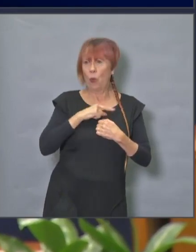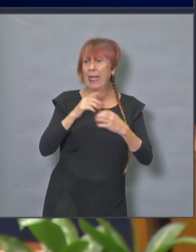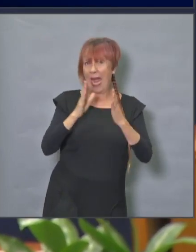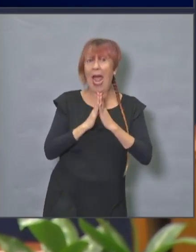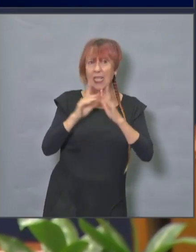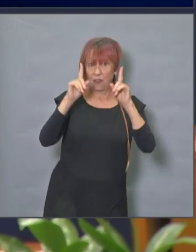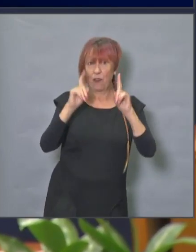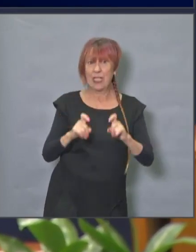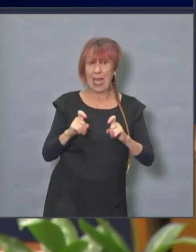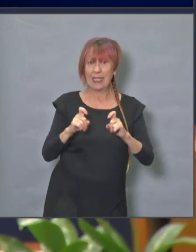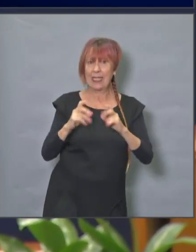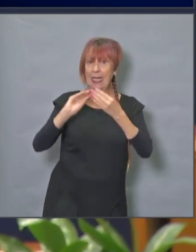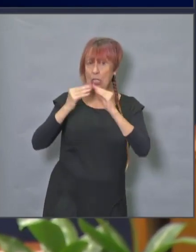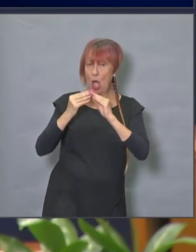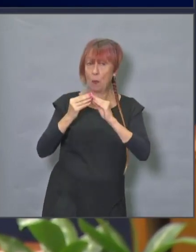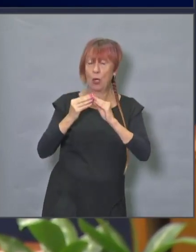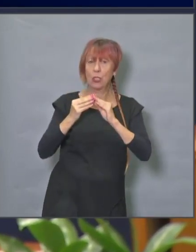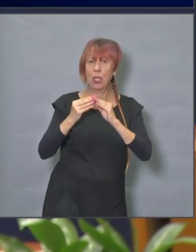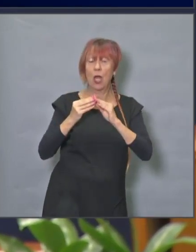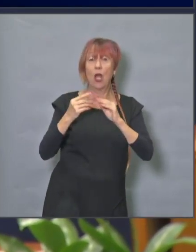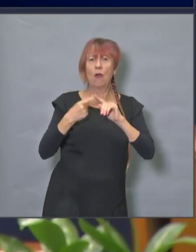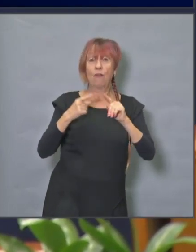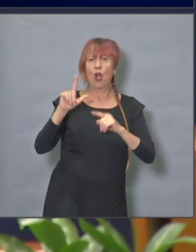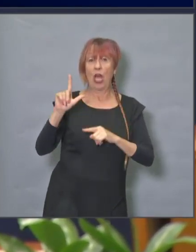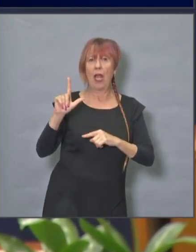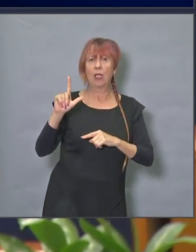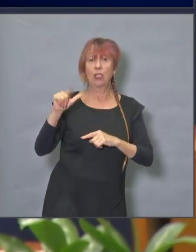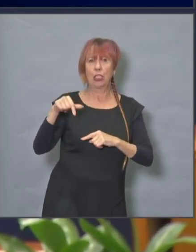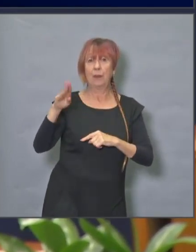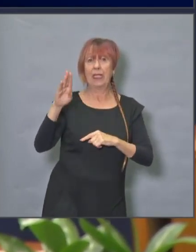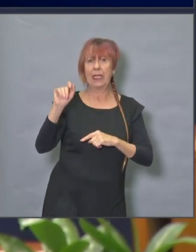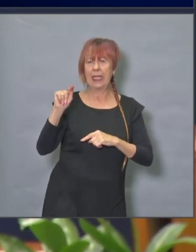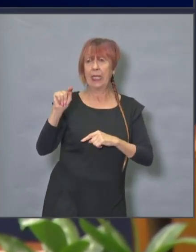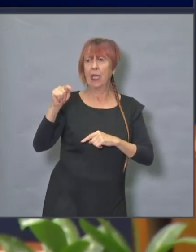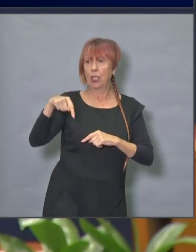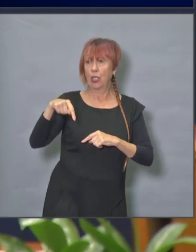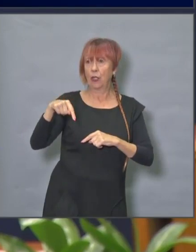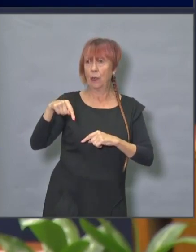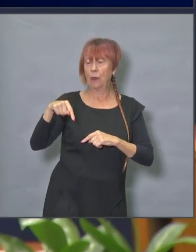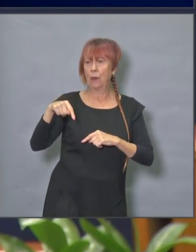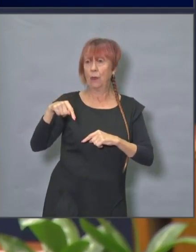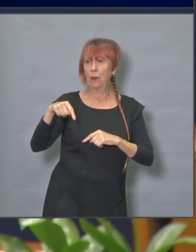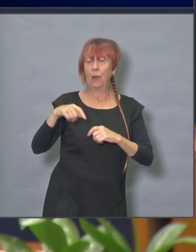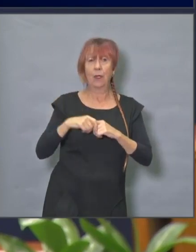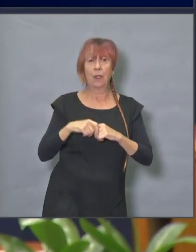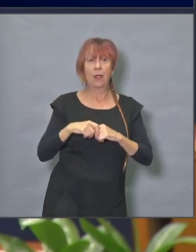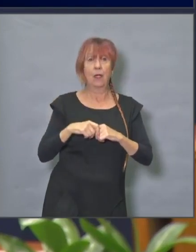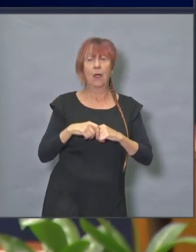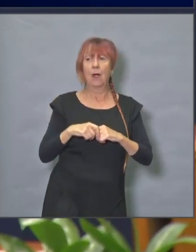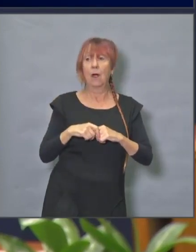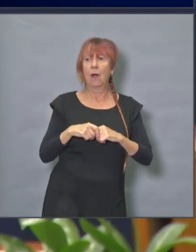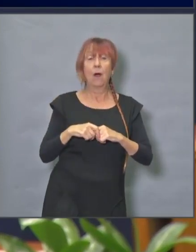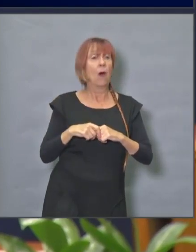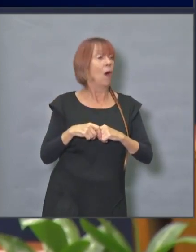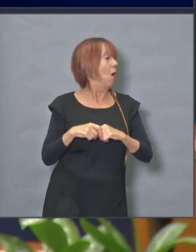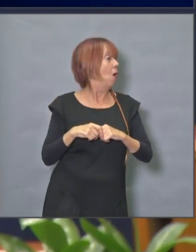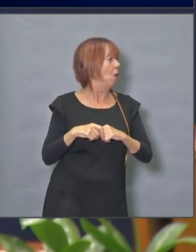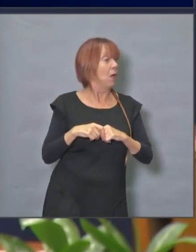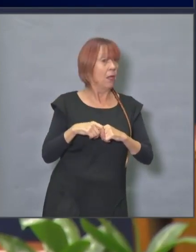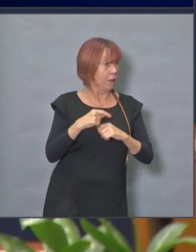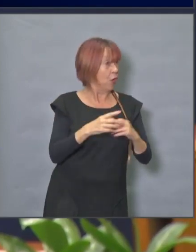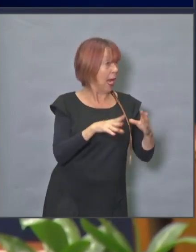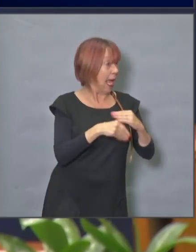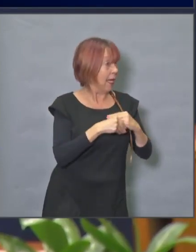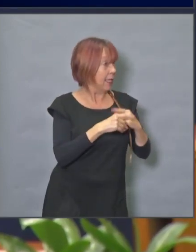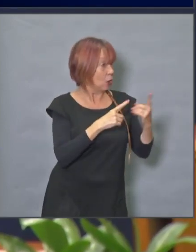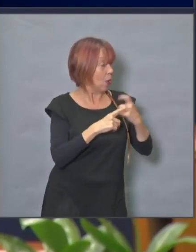testing and a breakdown on the testing to be done for the LGBTQ community. We're adding questions. And they are adding questions. So I'll let Dr. Ferrer give